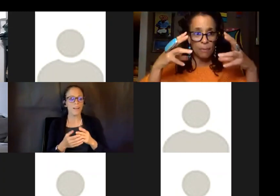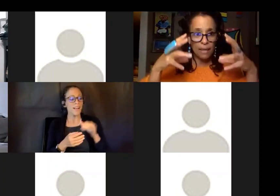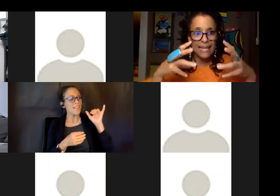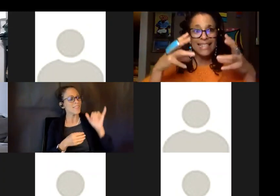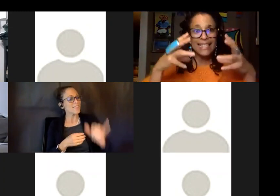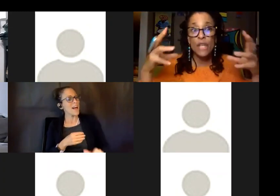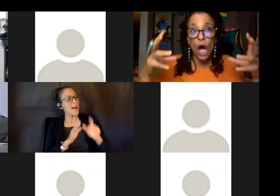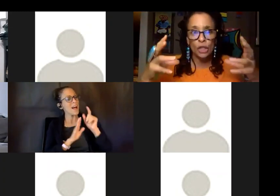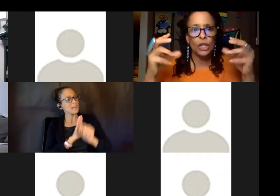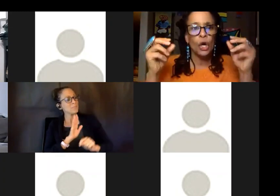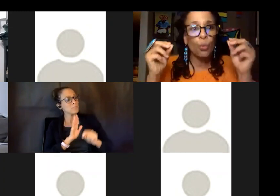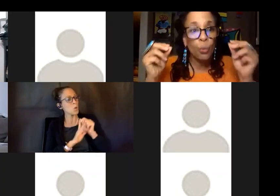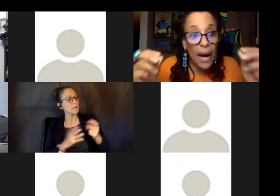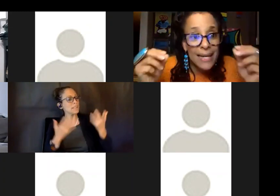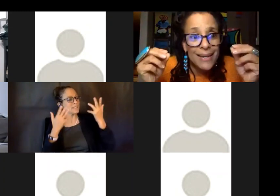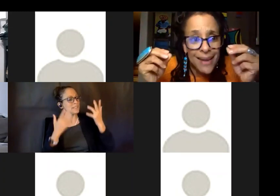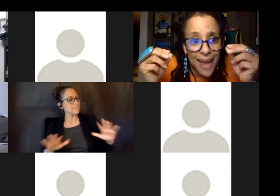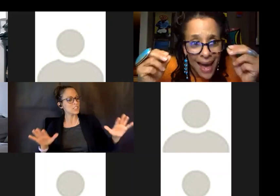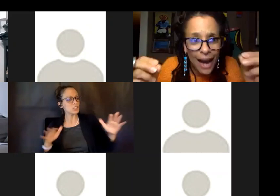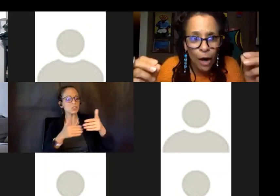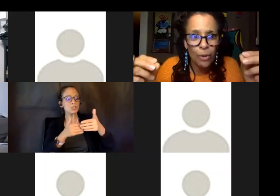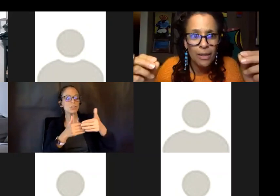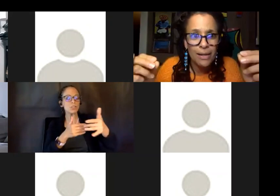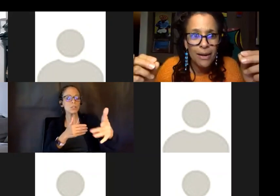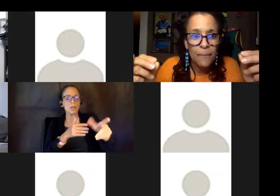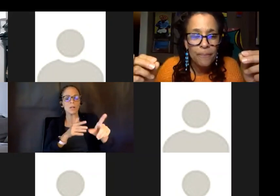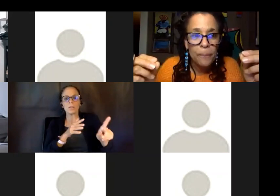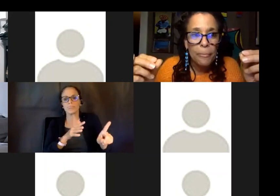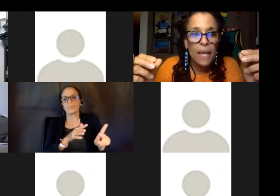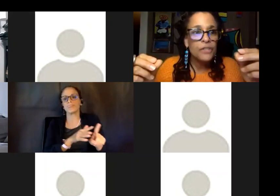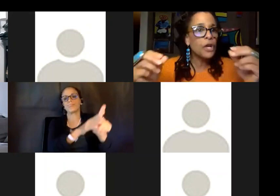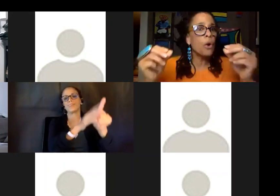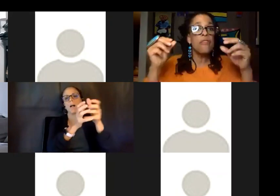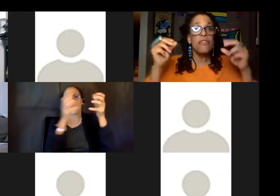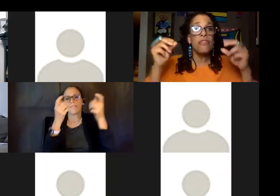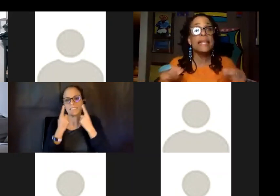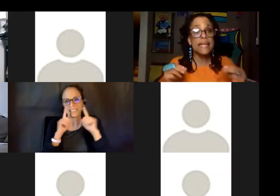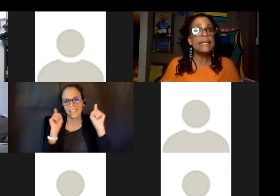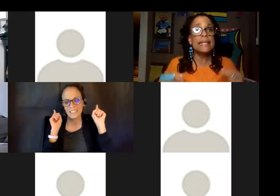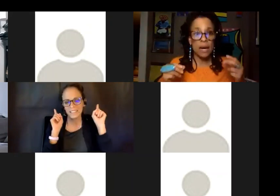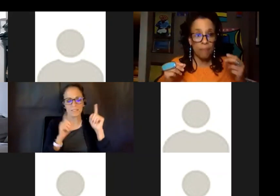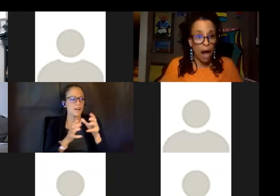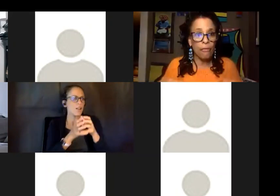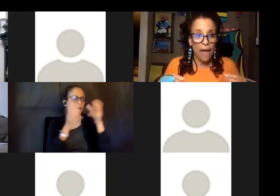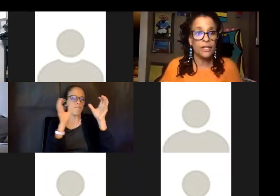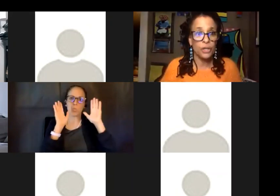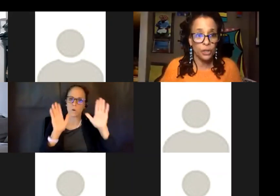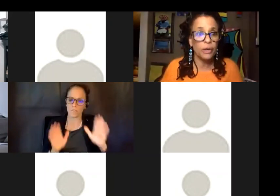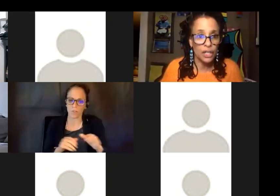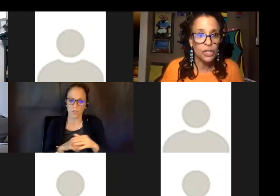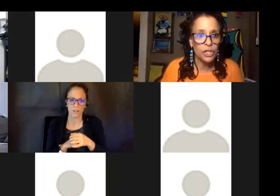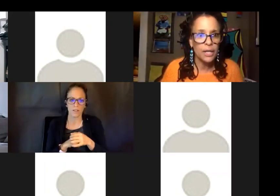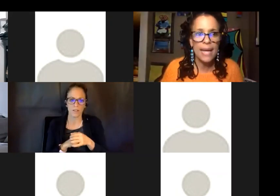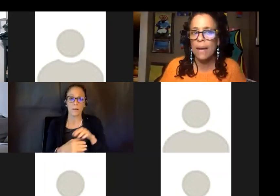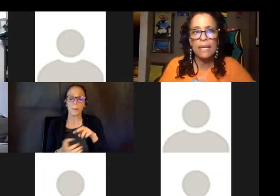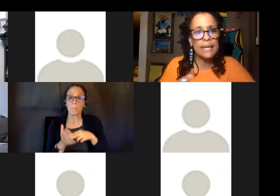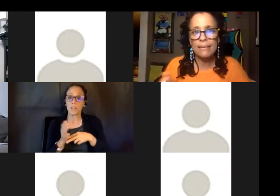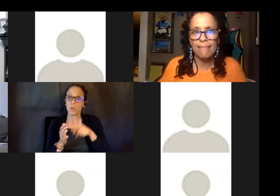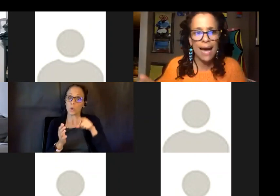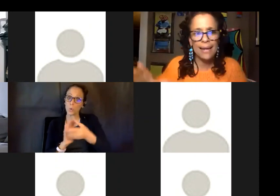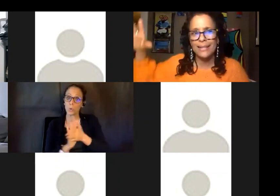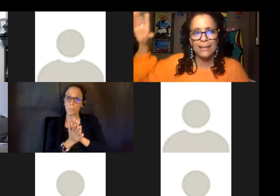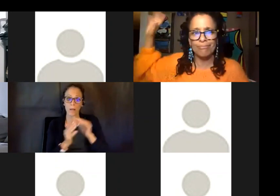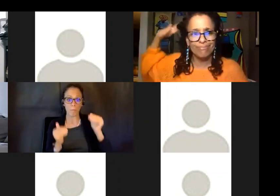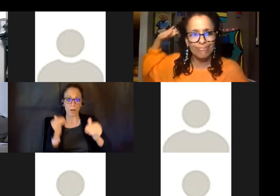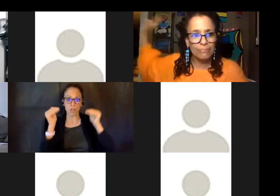and I mean as an adult, right now. So this is about that courage. And I mean it